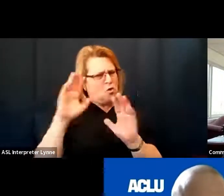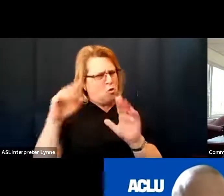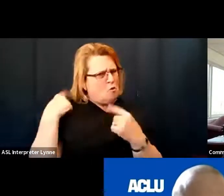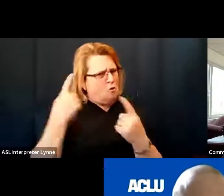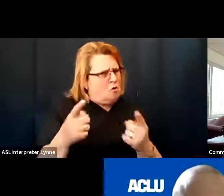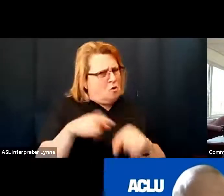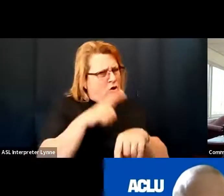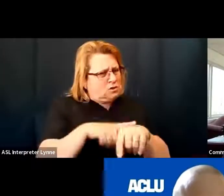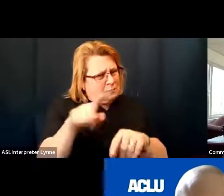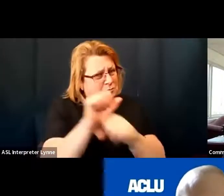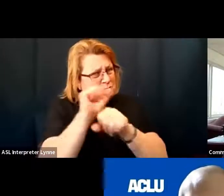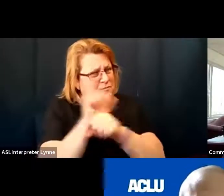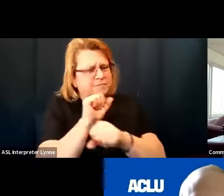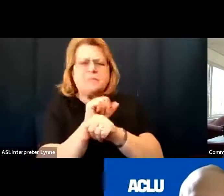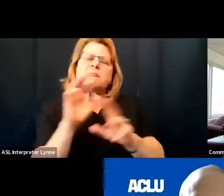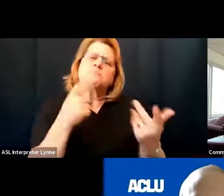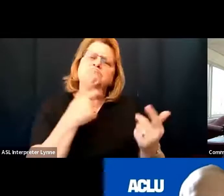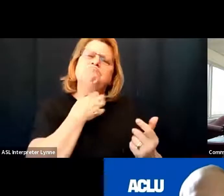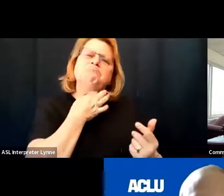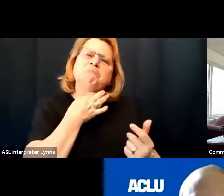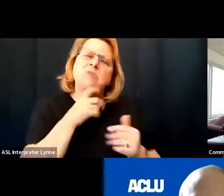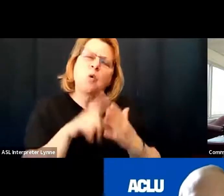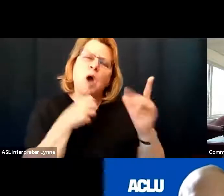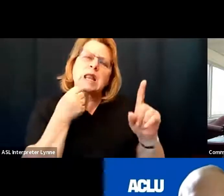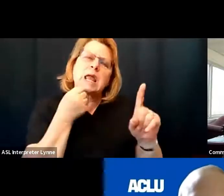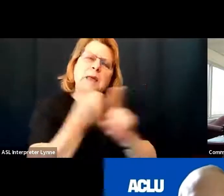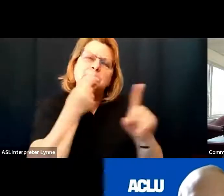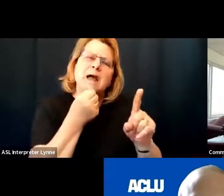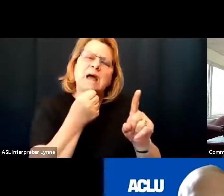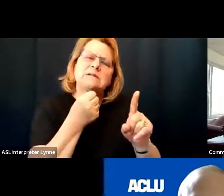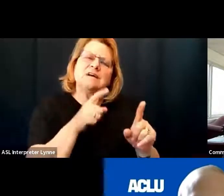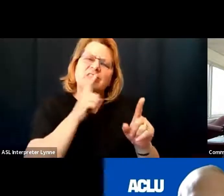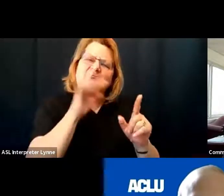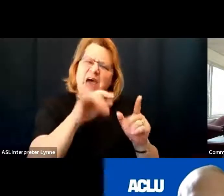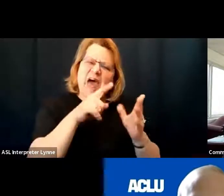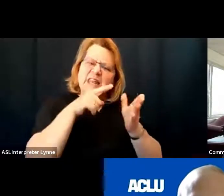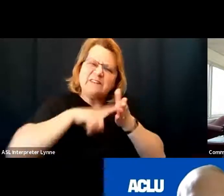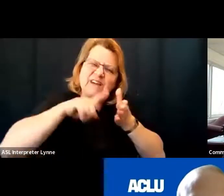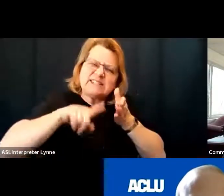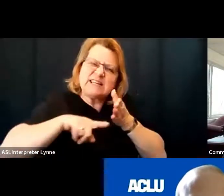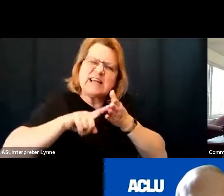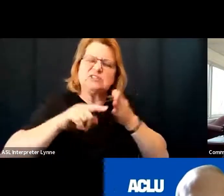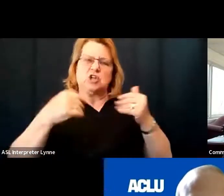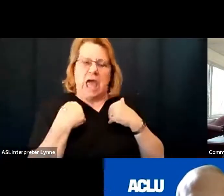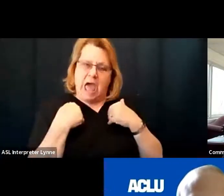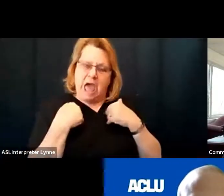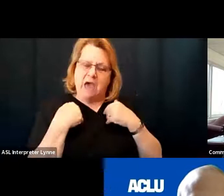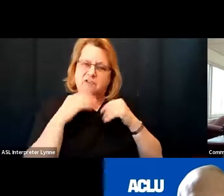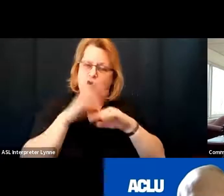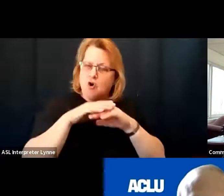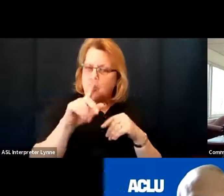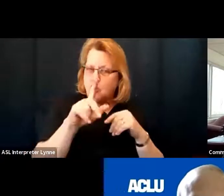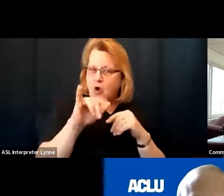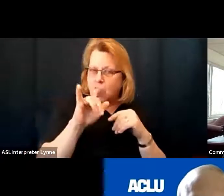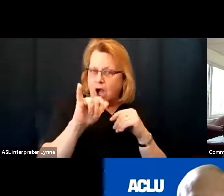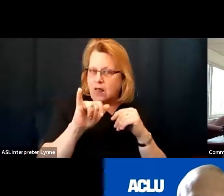what impacts, if any, do you think the Newsday investigation has had on the issue of housing discrimination on Long Island,